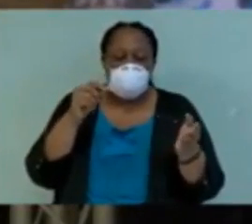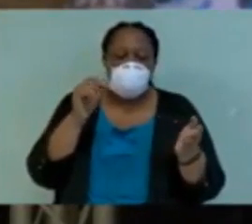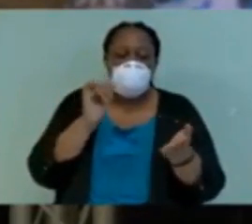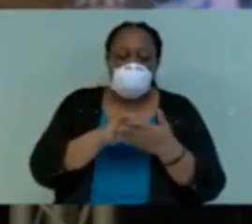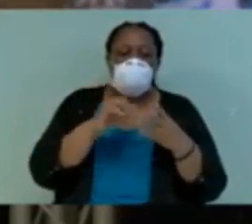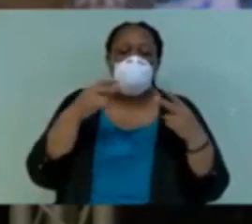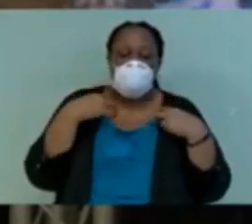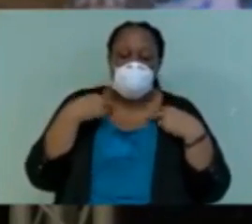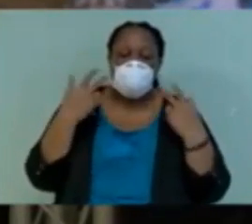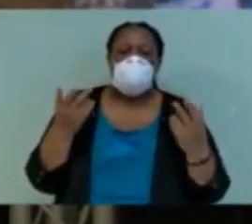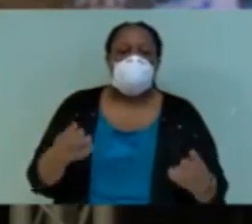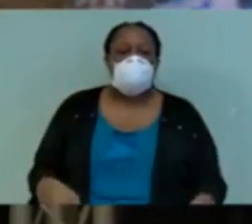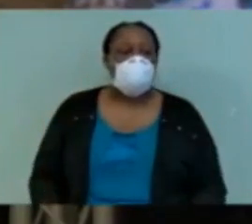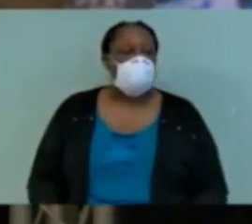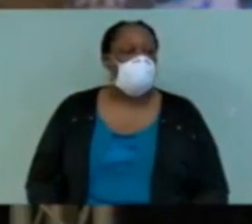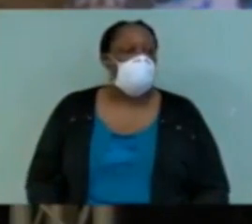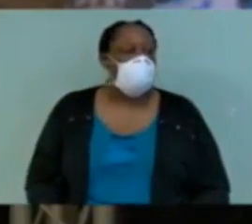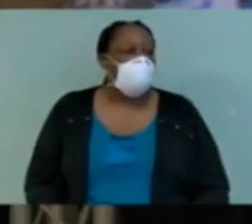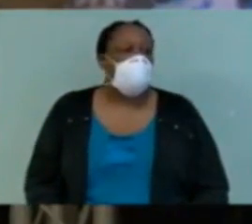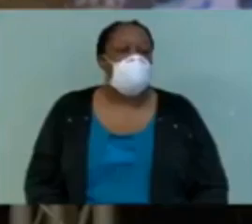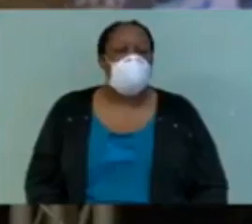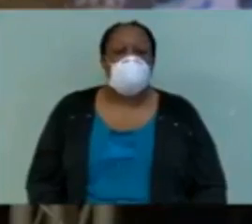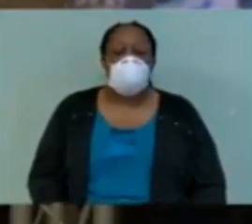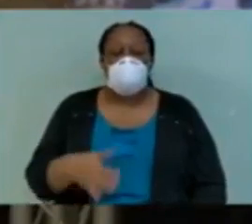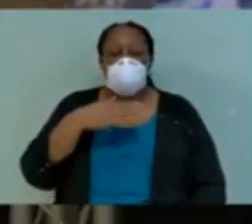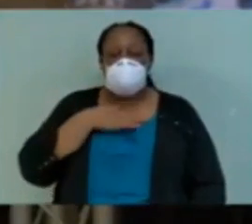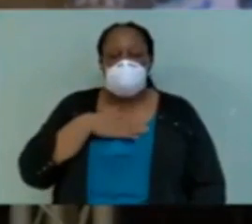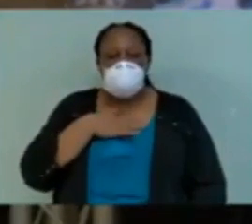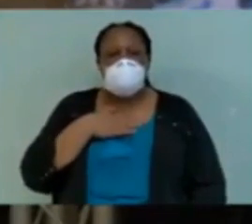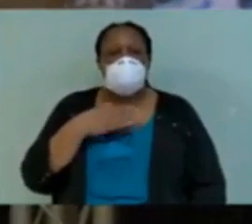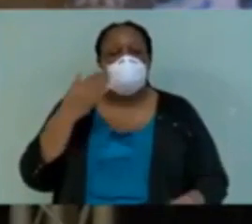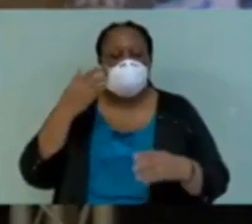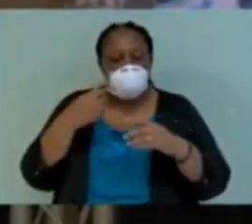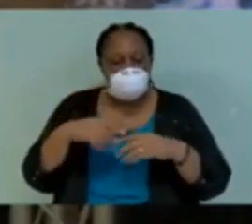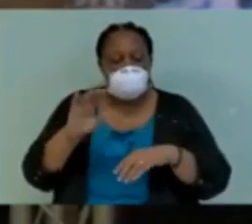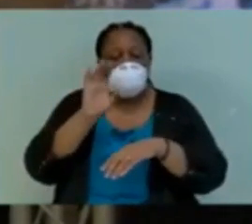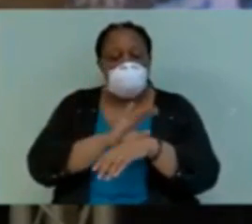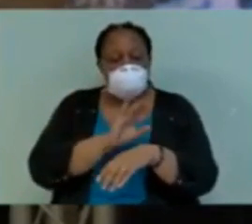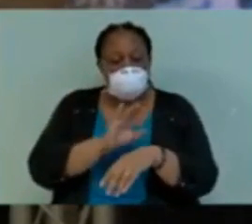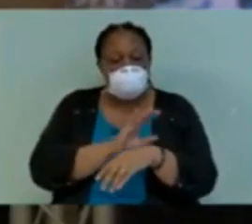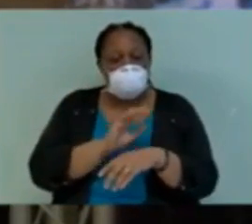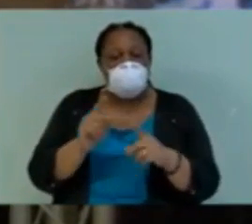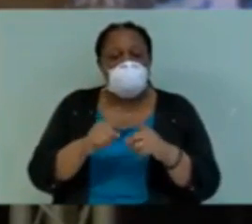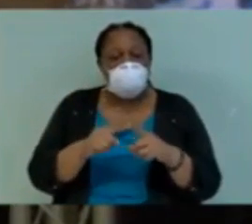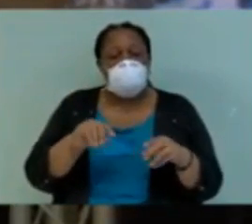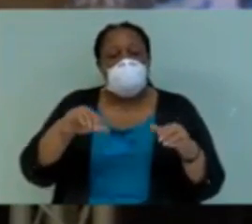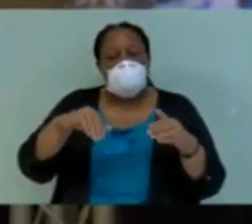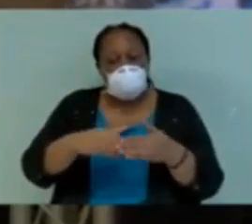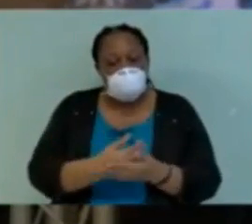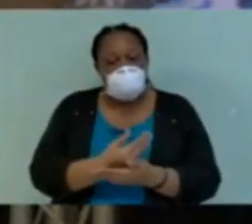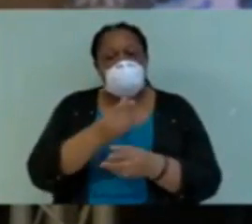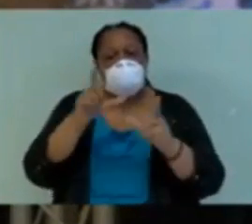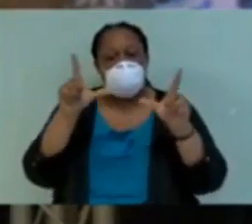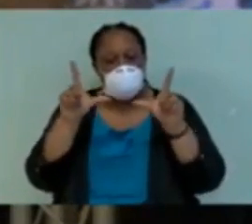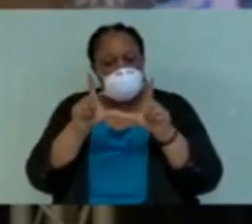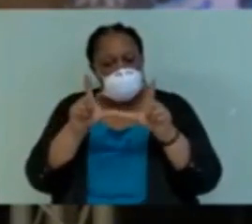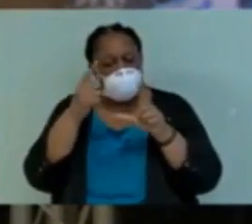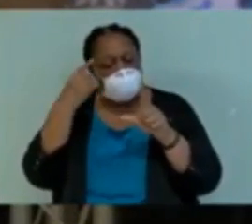present the old or the expired license along with your receipt when requested by the